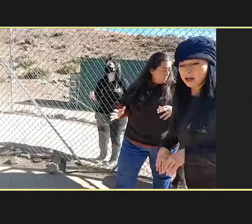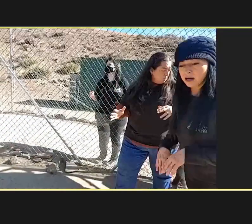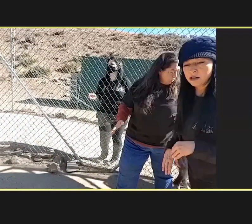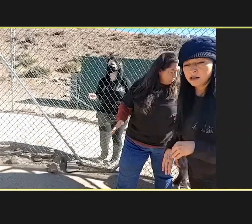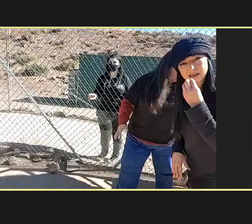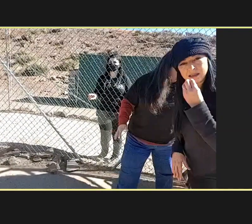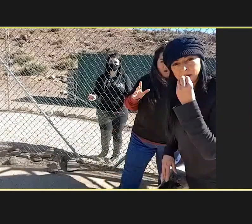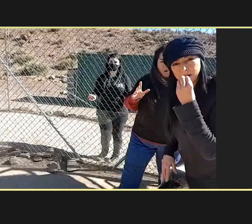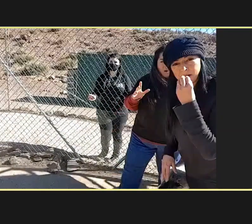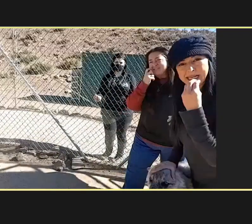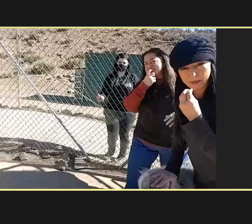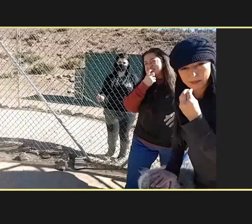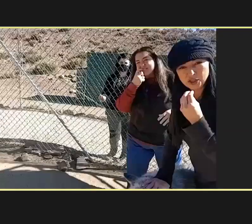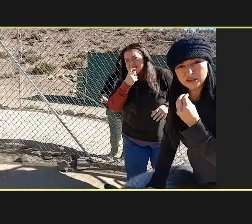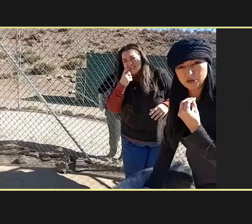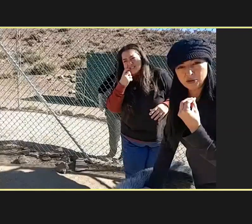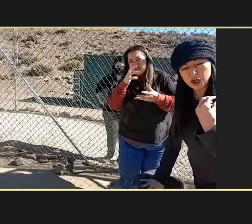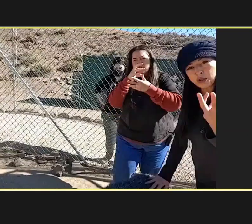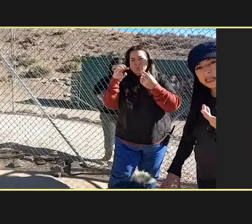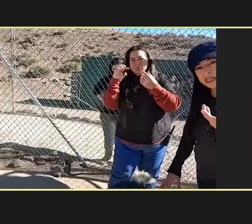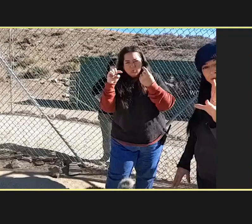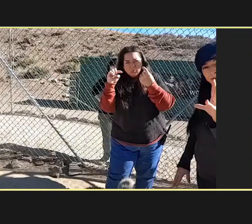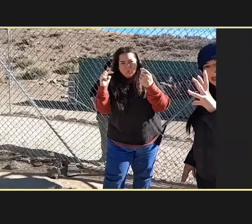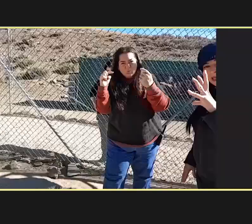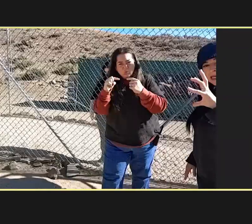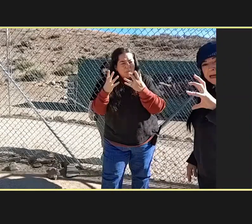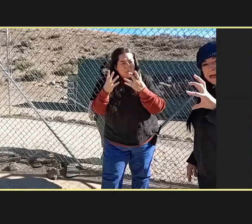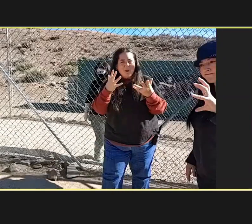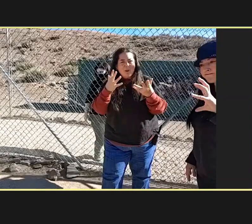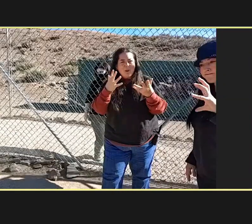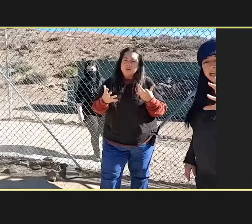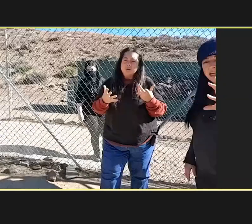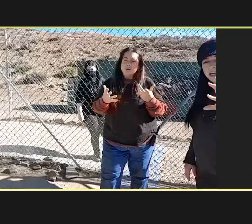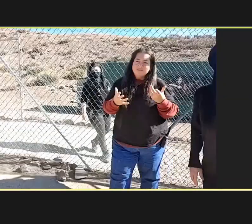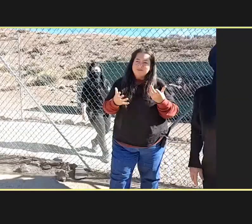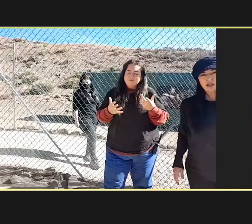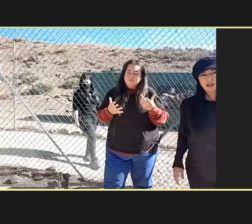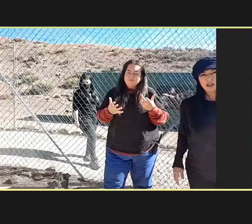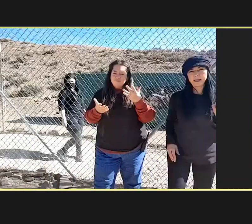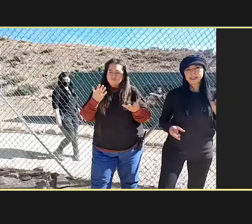We don't know. Her teeth are really damaged, so she could have